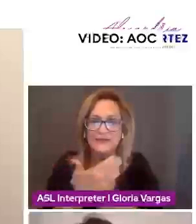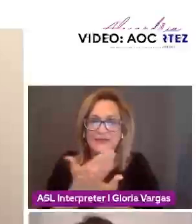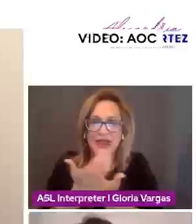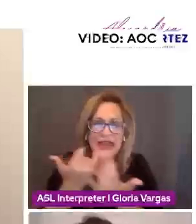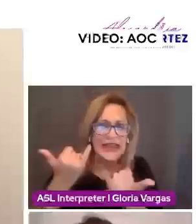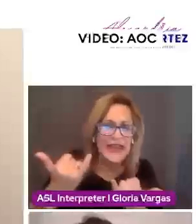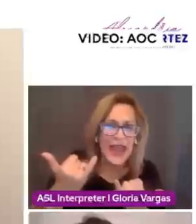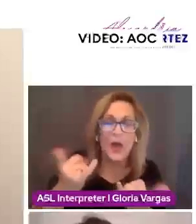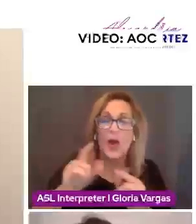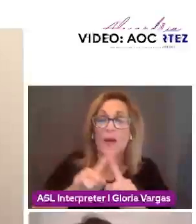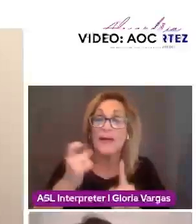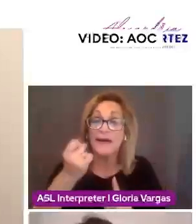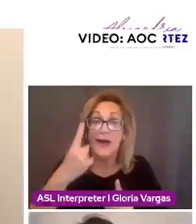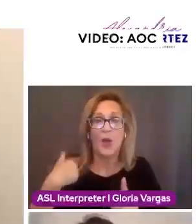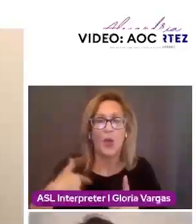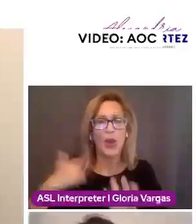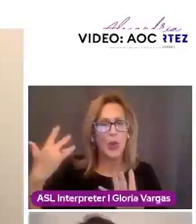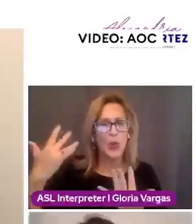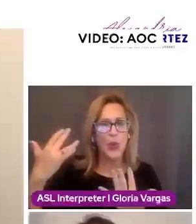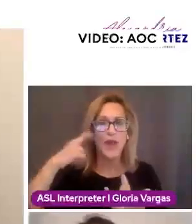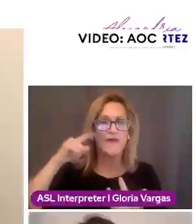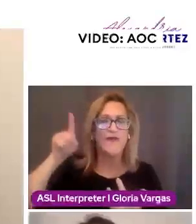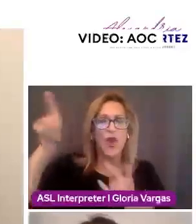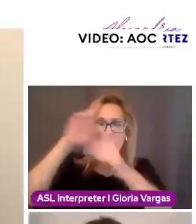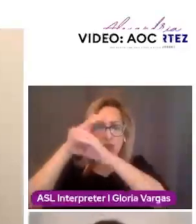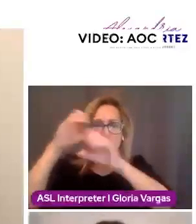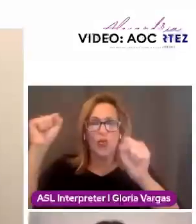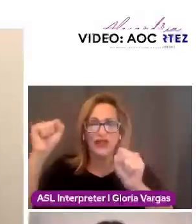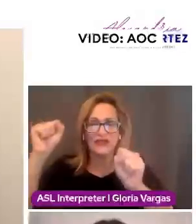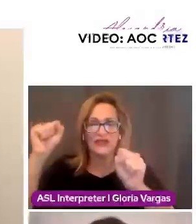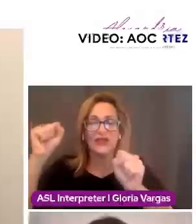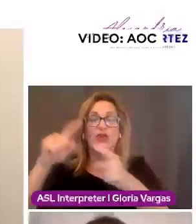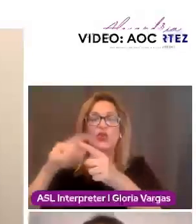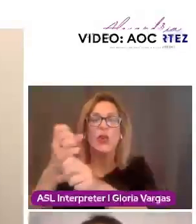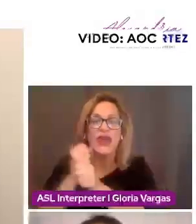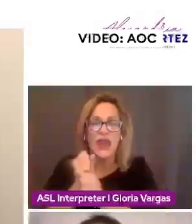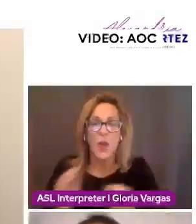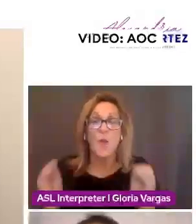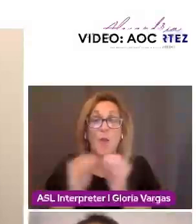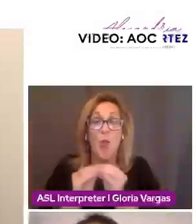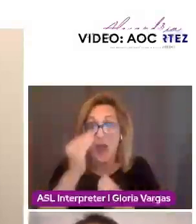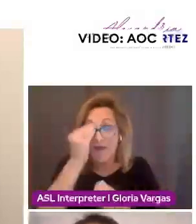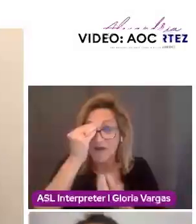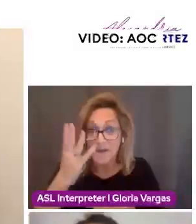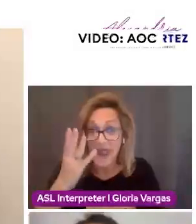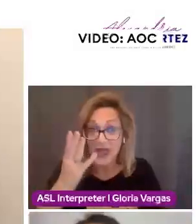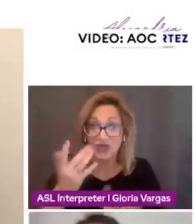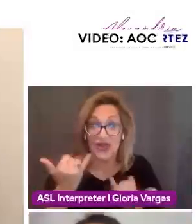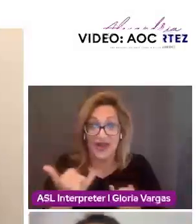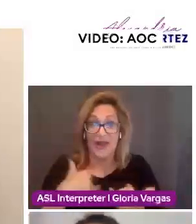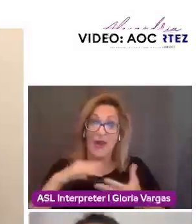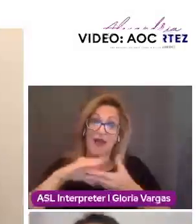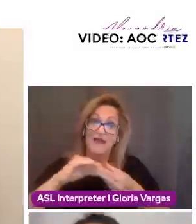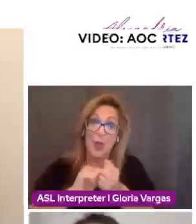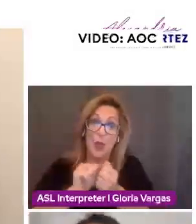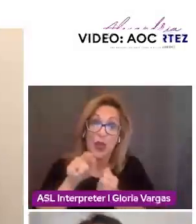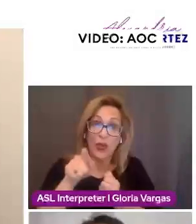on the president in order to share any information. But I've shared with you everything that I know so far.